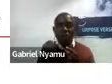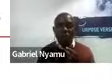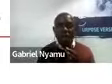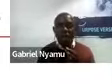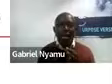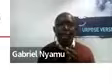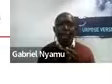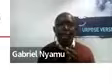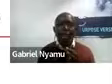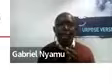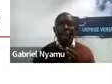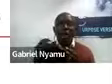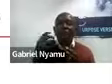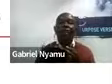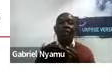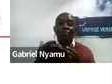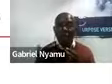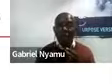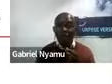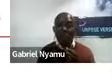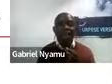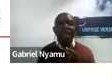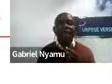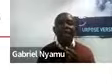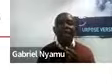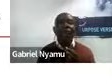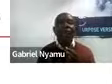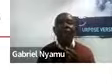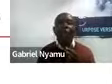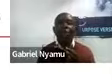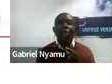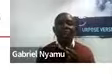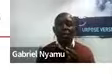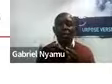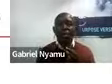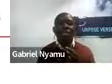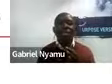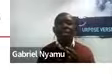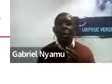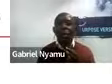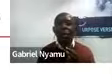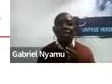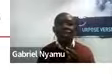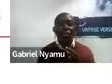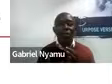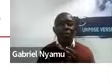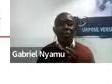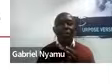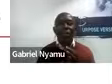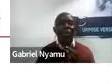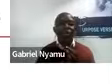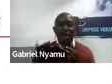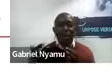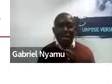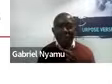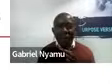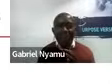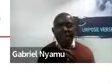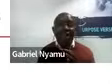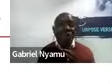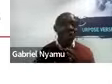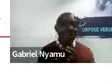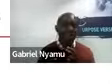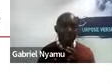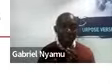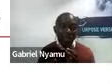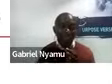conviction on what they are here on earth to, and therefore they believe it. They have no much concerns about, what is not happening around their